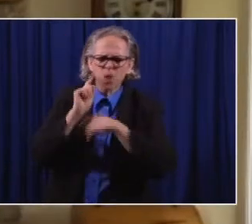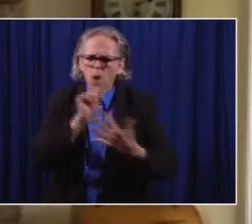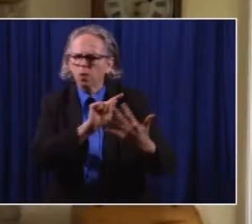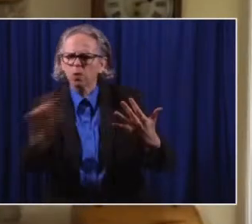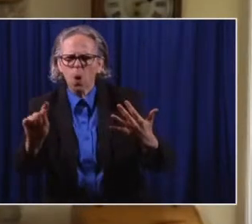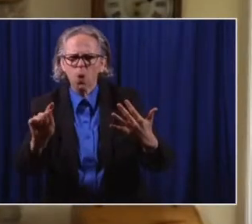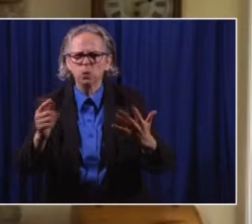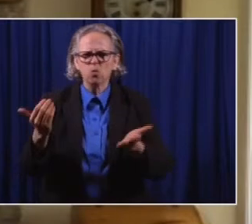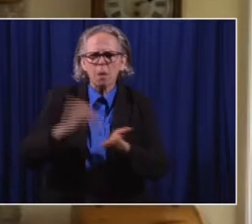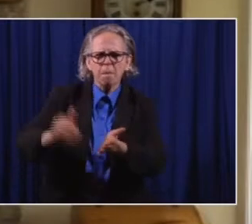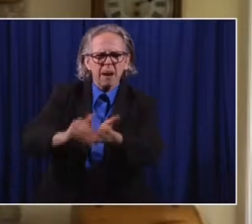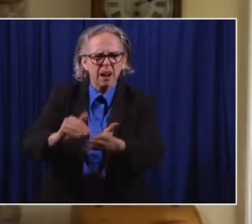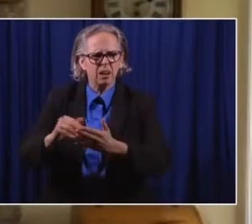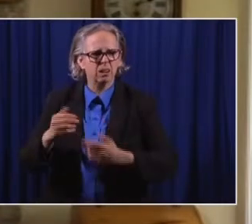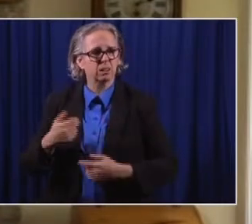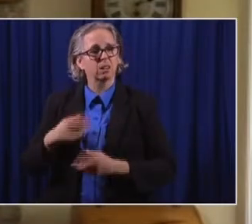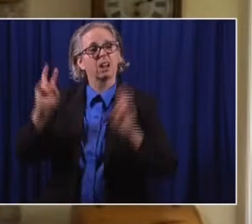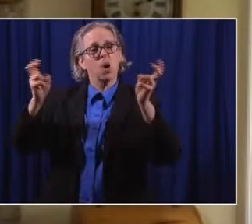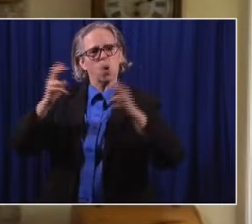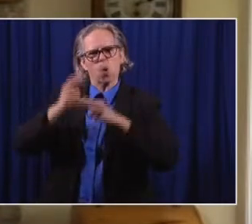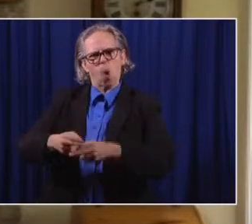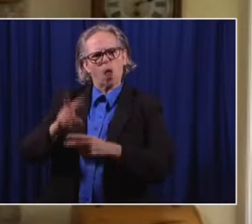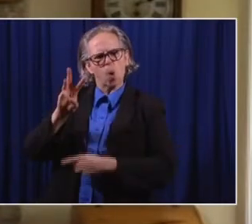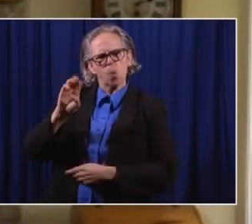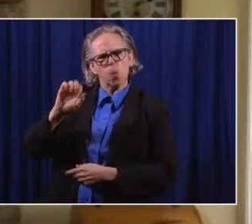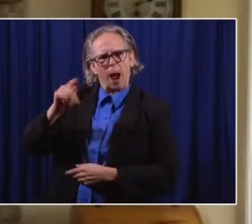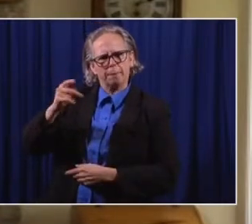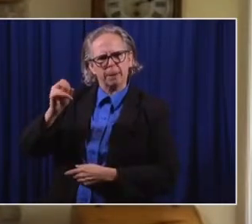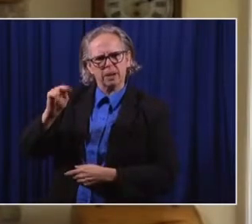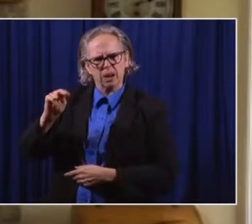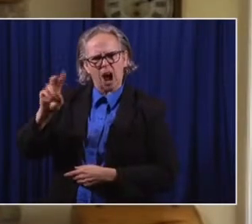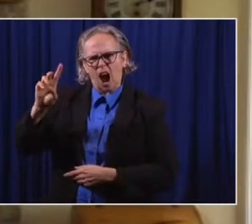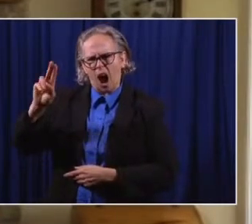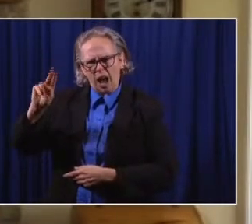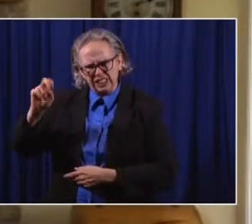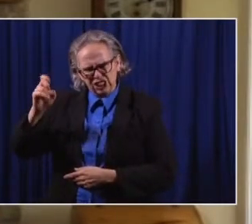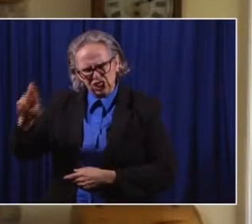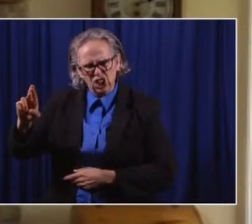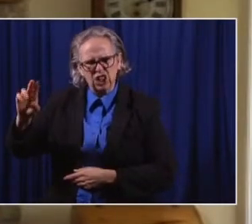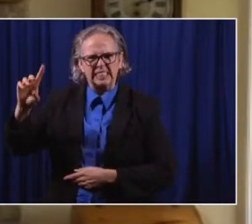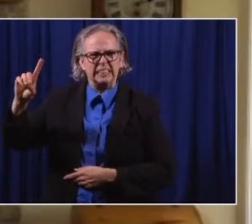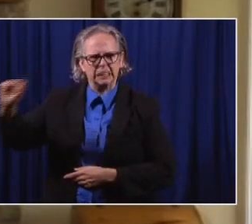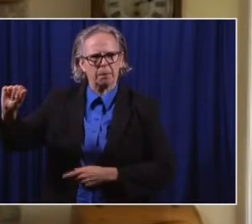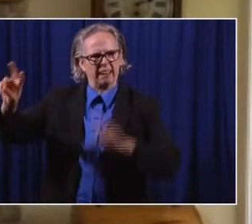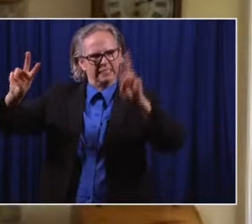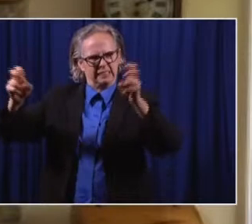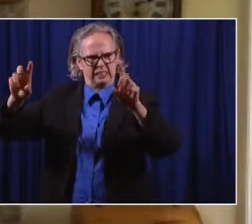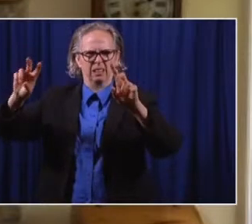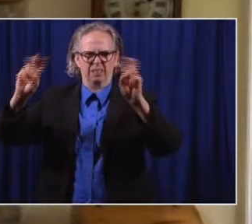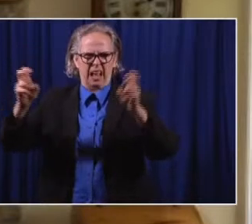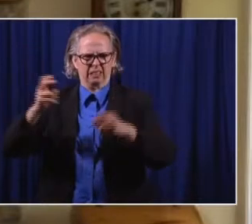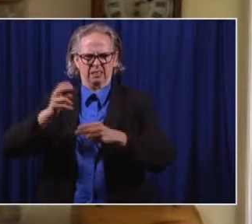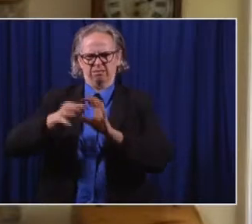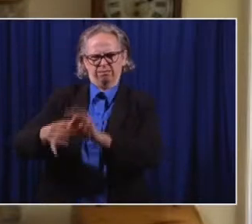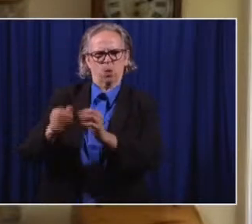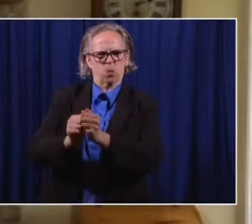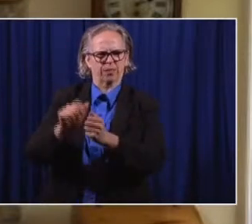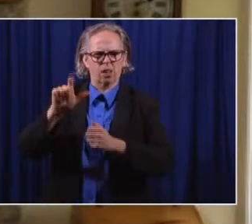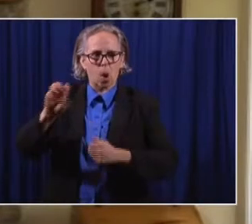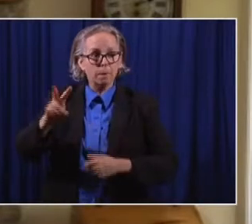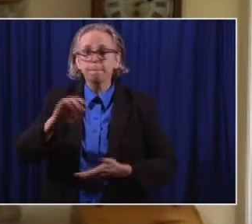under disability. They're not allowed to have the gun because they've committed a felony. And we would enhance the penalty, give judges more